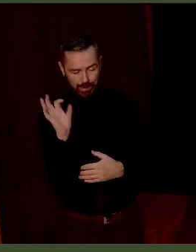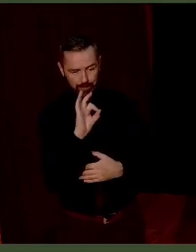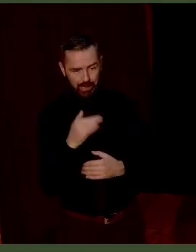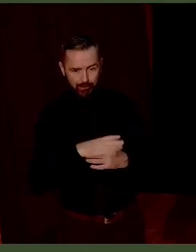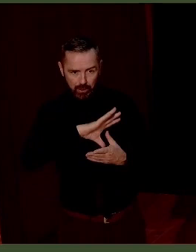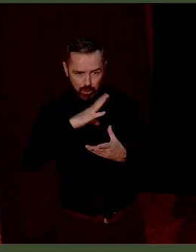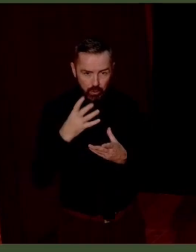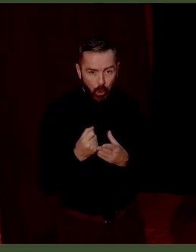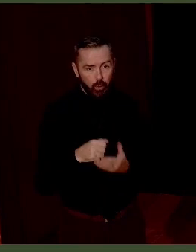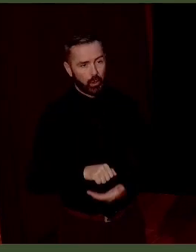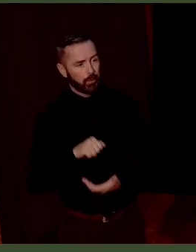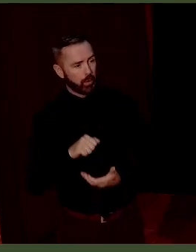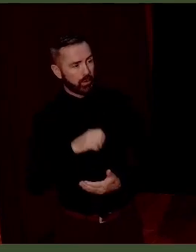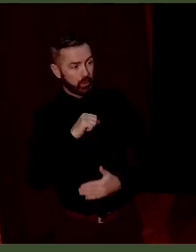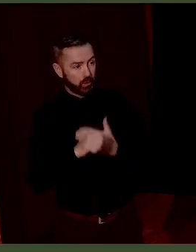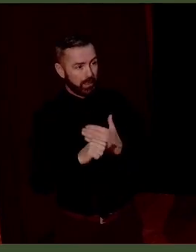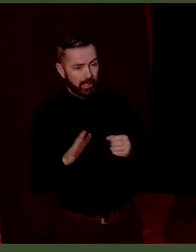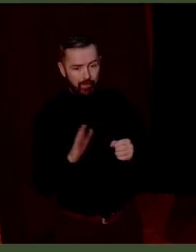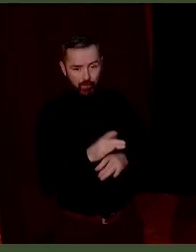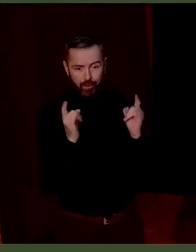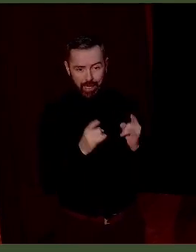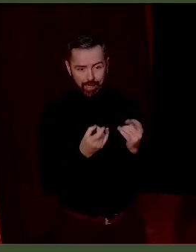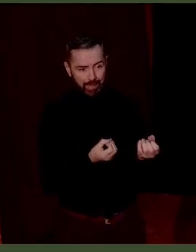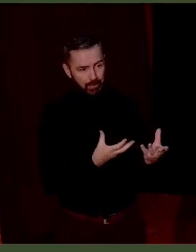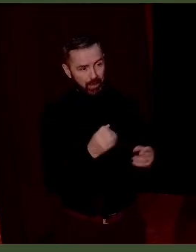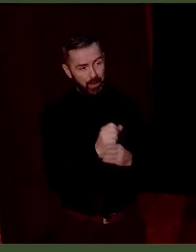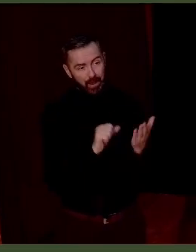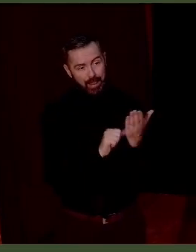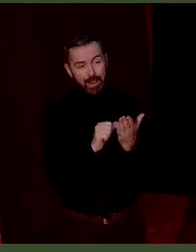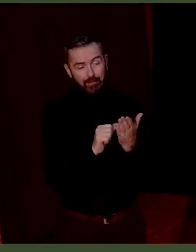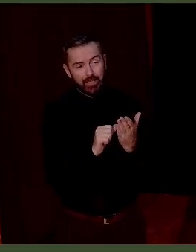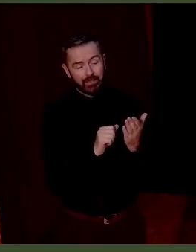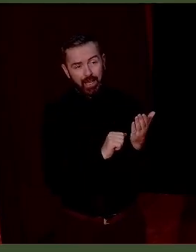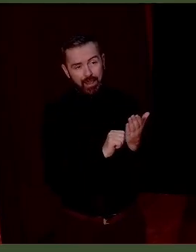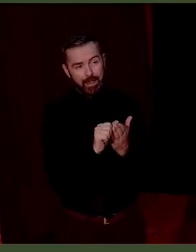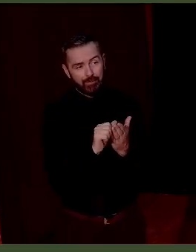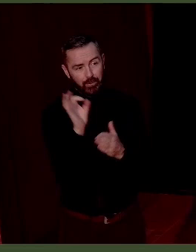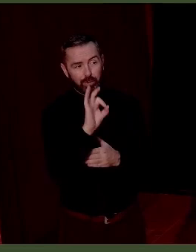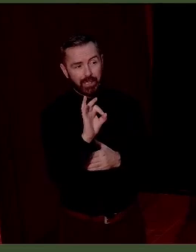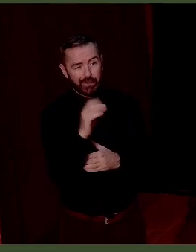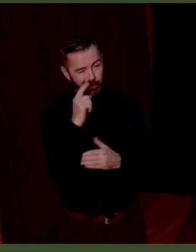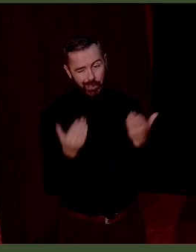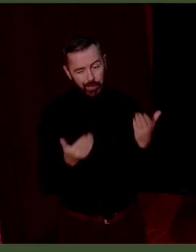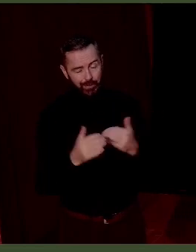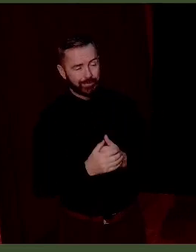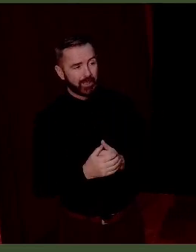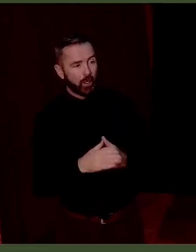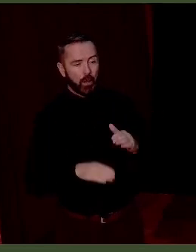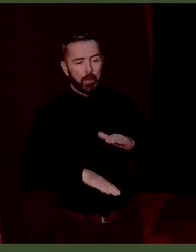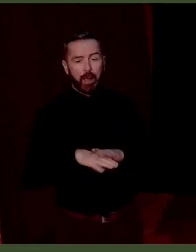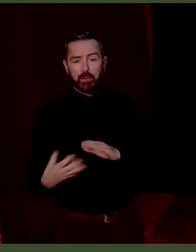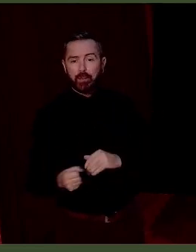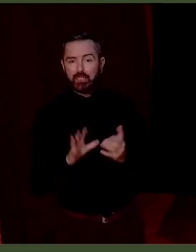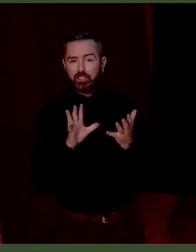the total budget. Today, the whole health expenditure is about 11%, just as a matter of comparison. As I said, the maximum pension